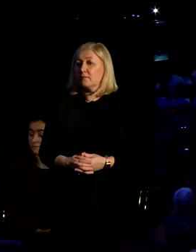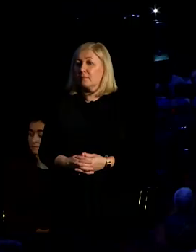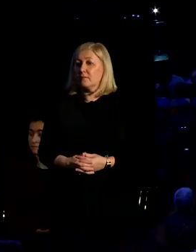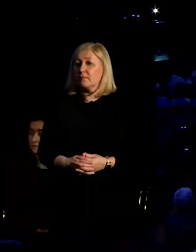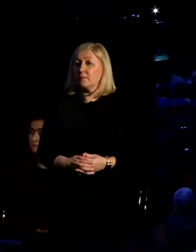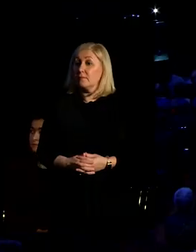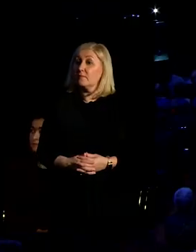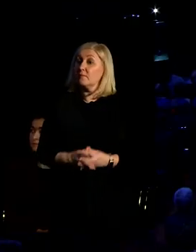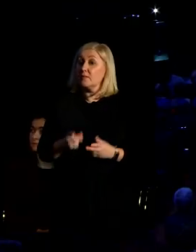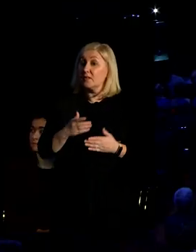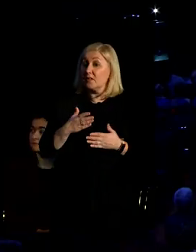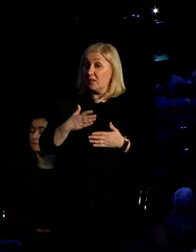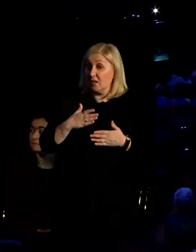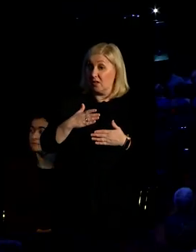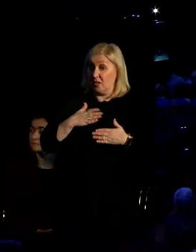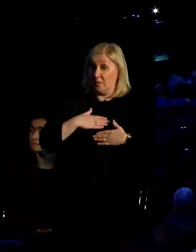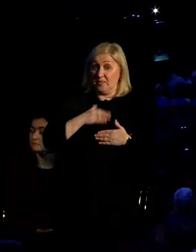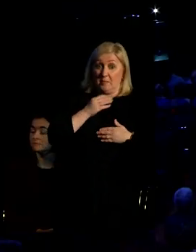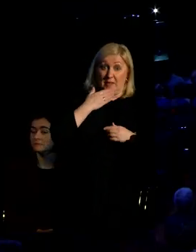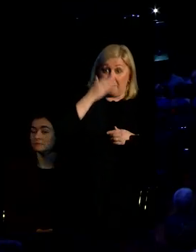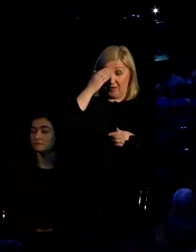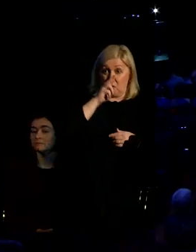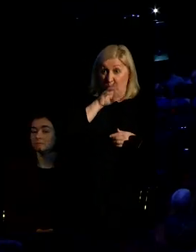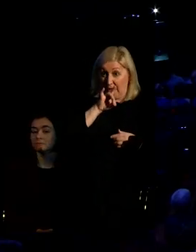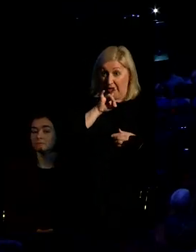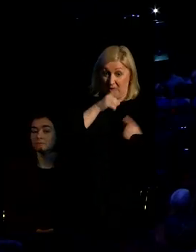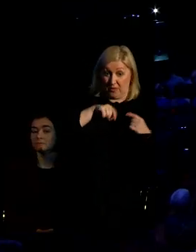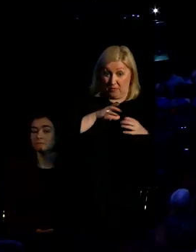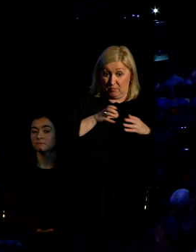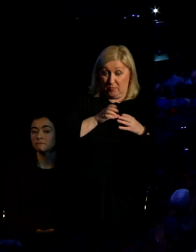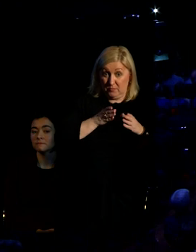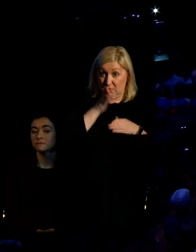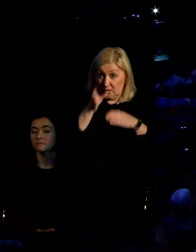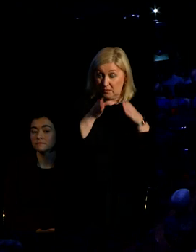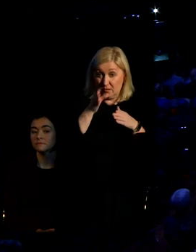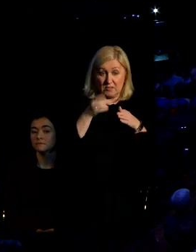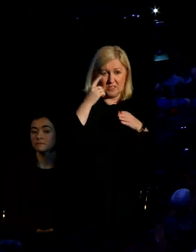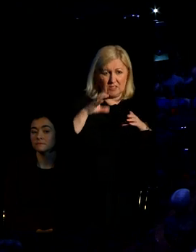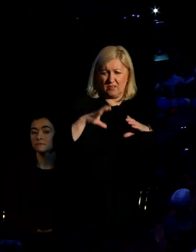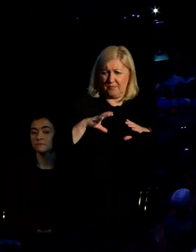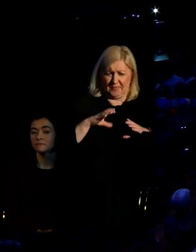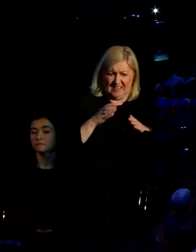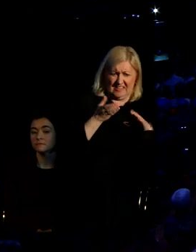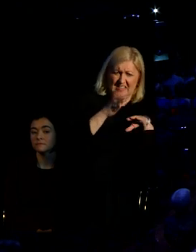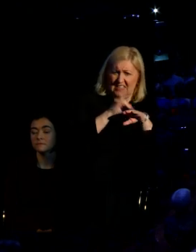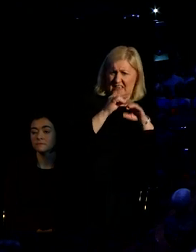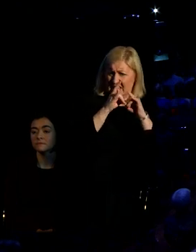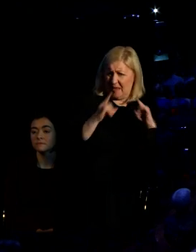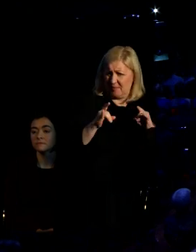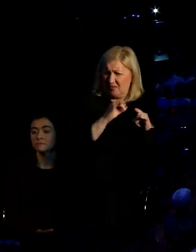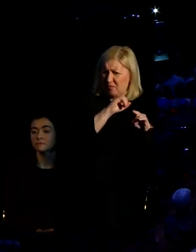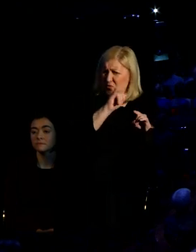Allied troops started liberating Nazi concentration and death camps from July 1944